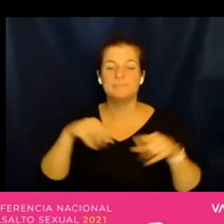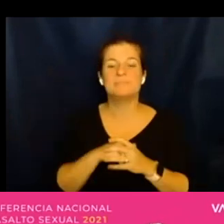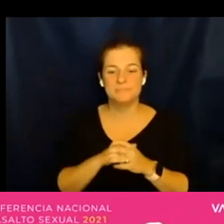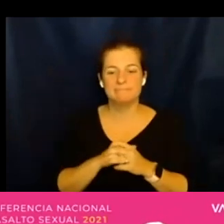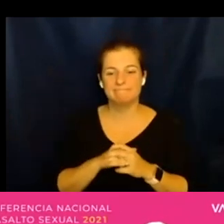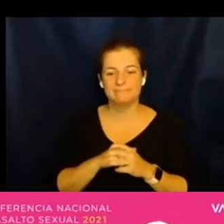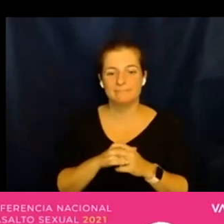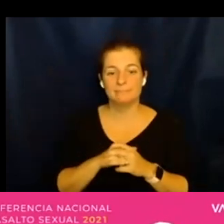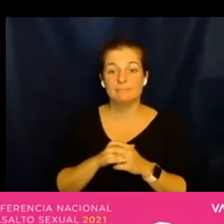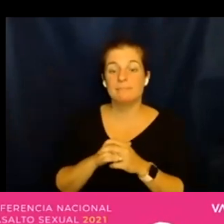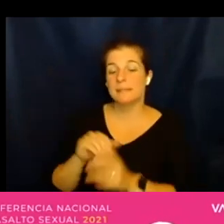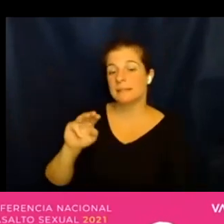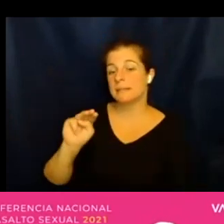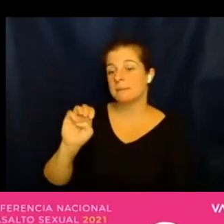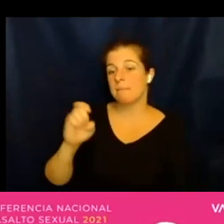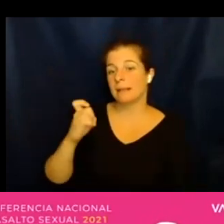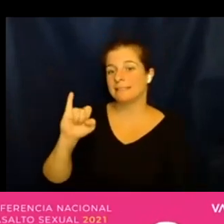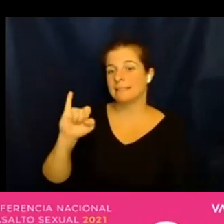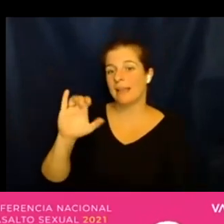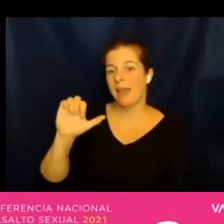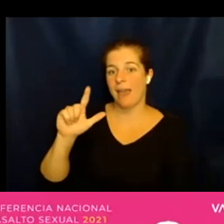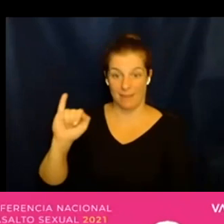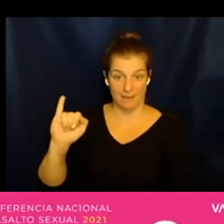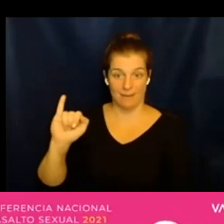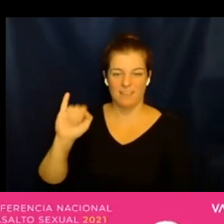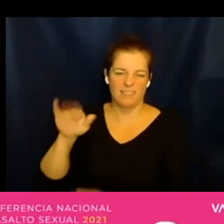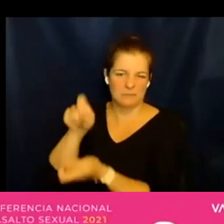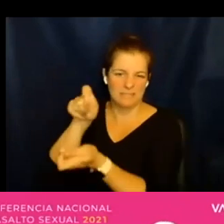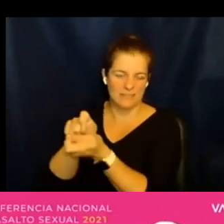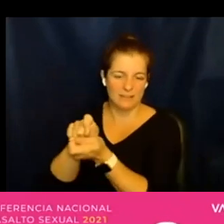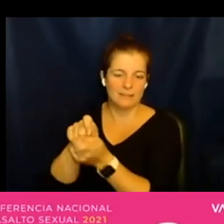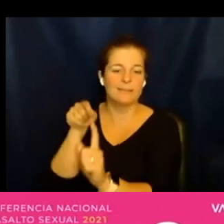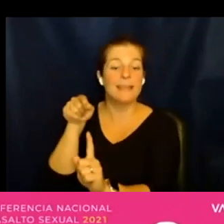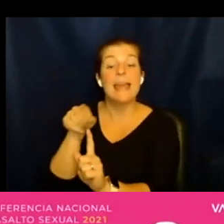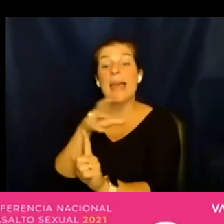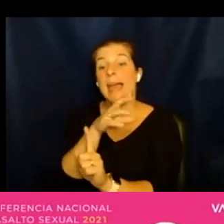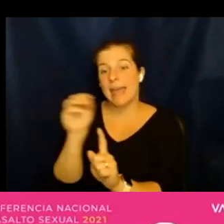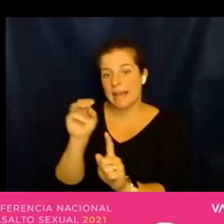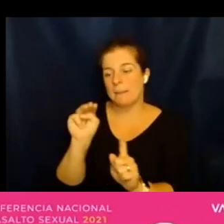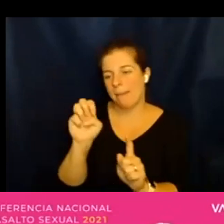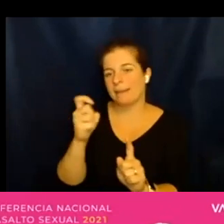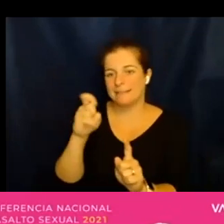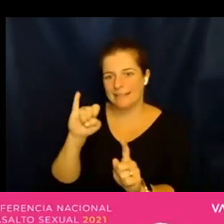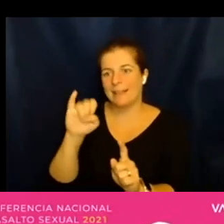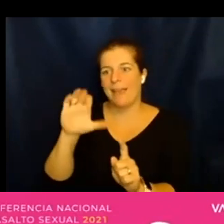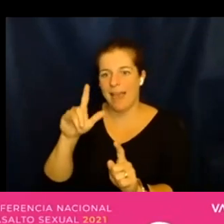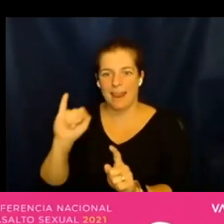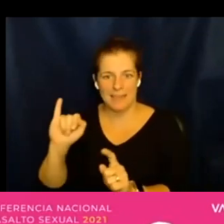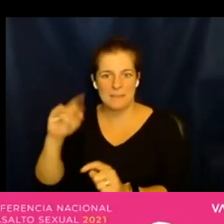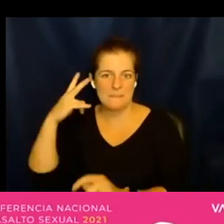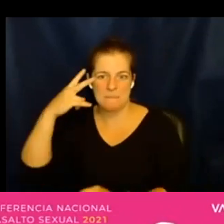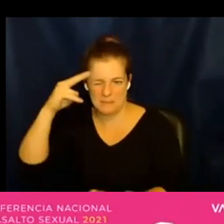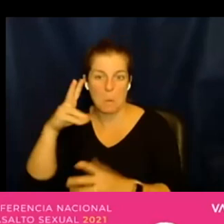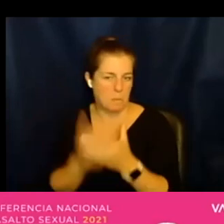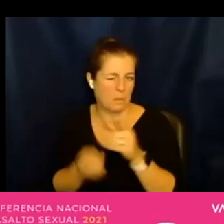Mexico, Mexicali, to be specific, Calexico, California, and Mexicali, Mexico. So we have a lot of activity here